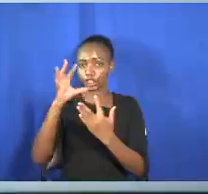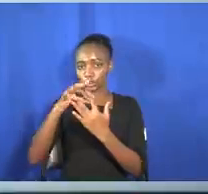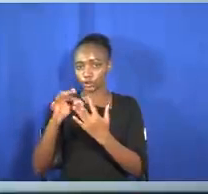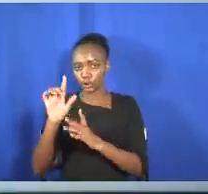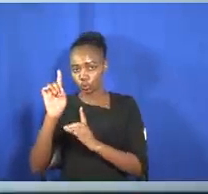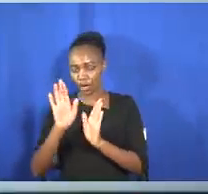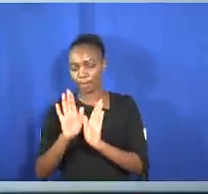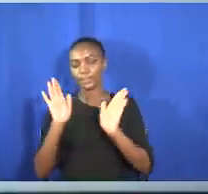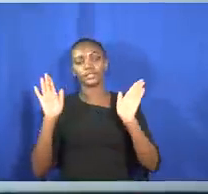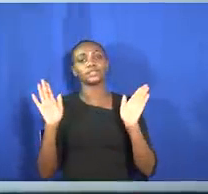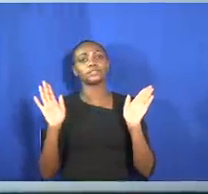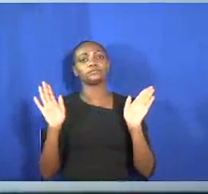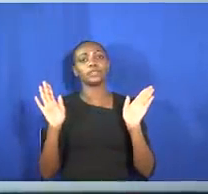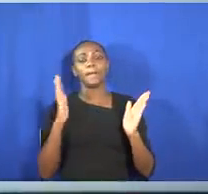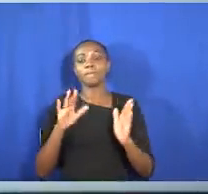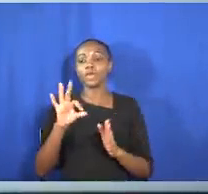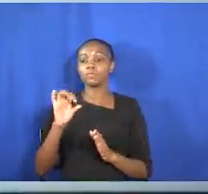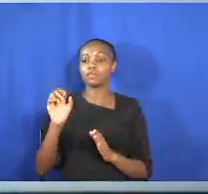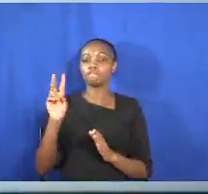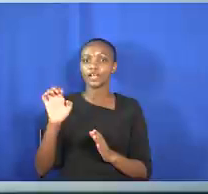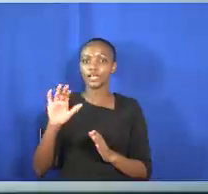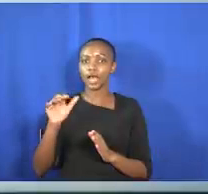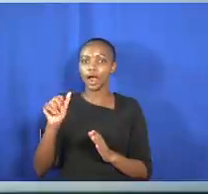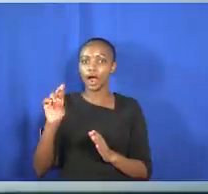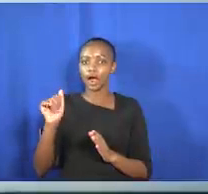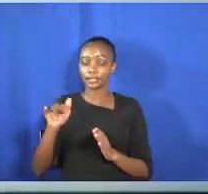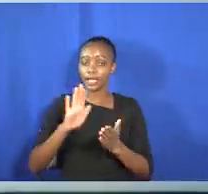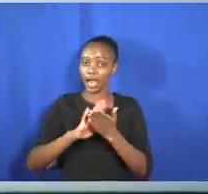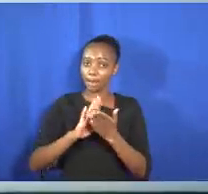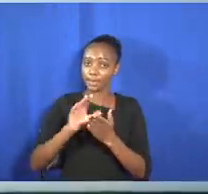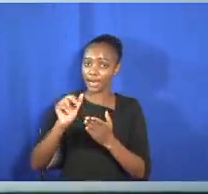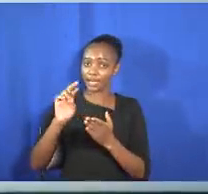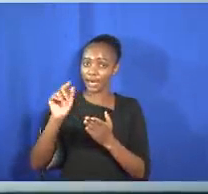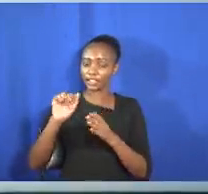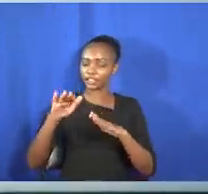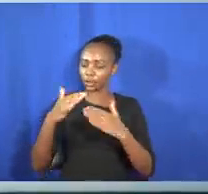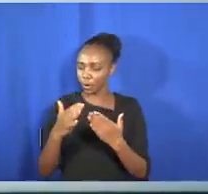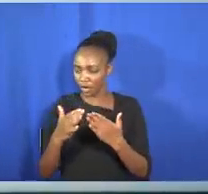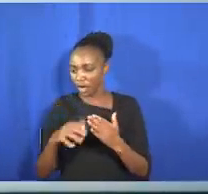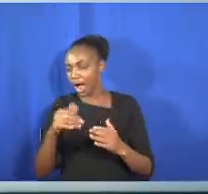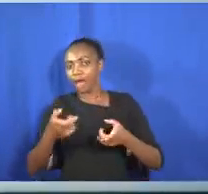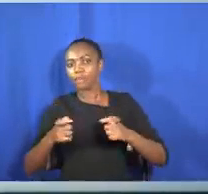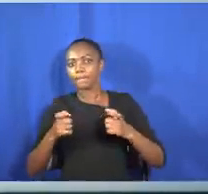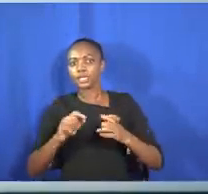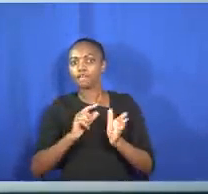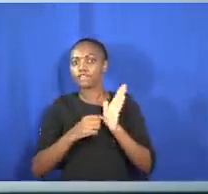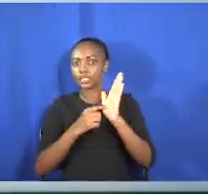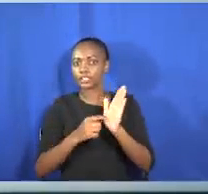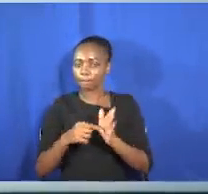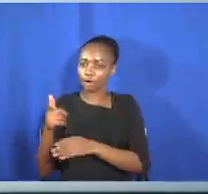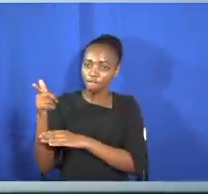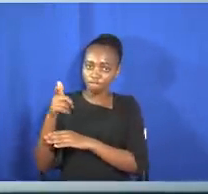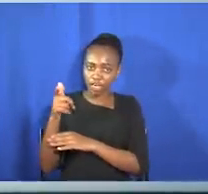choose 1 option, either fine art, either applied art, time-based media, that is photography,